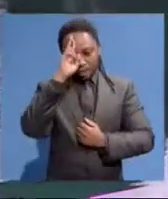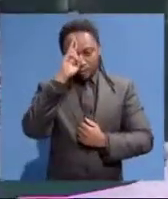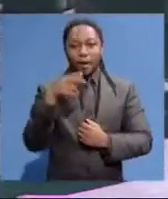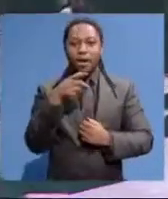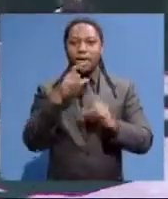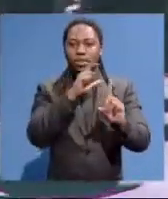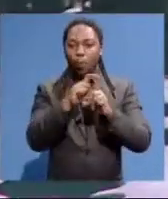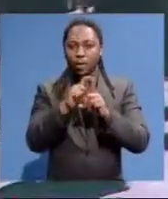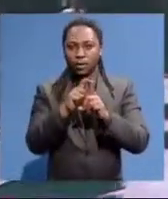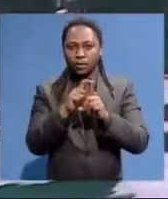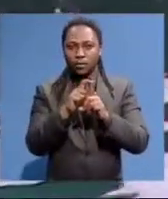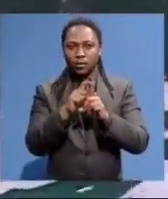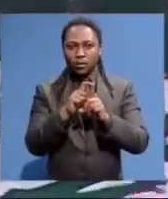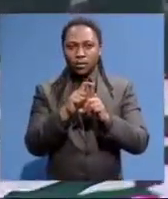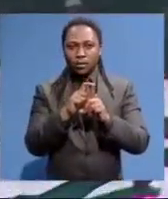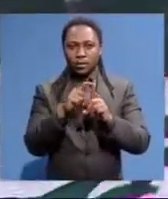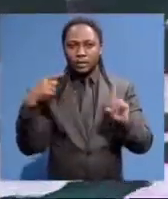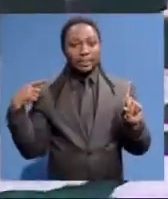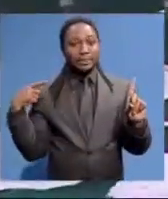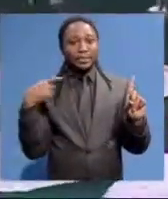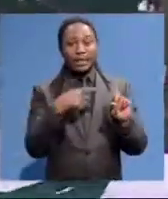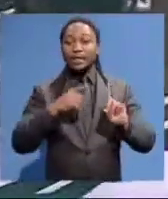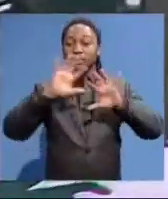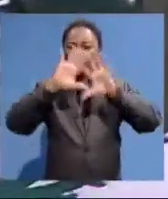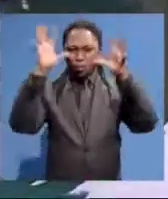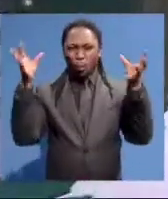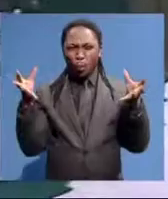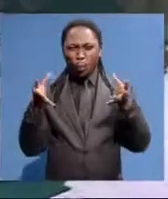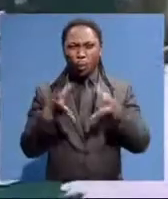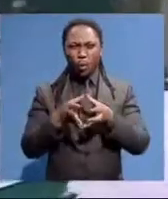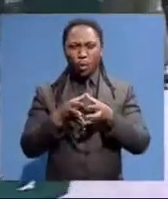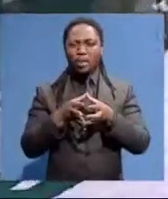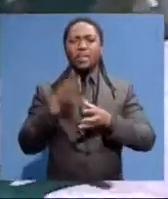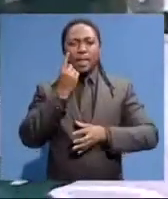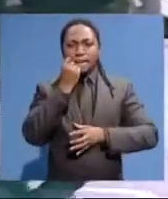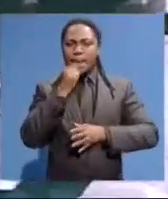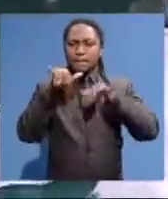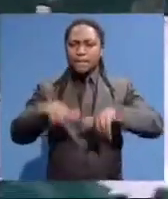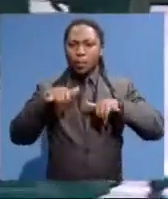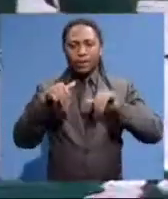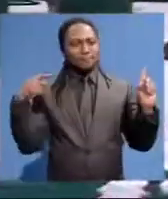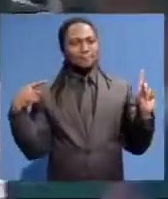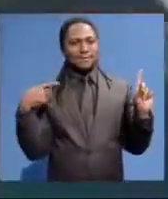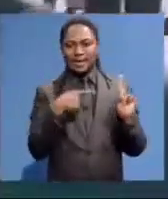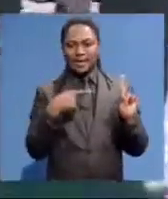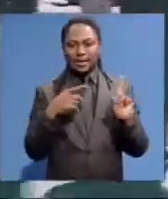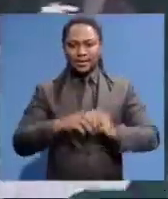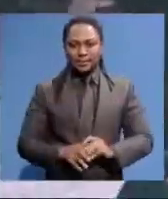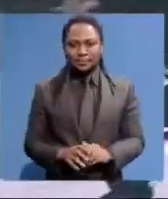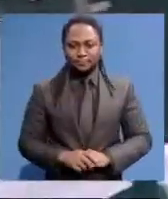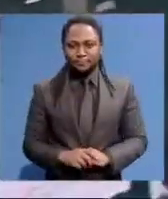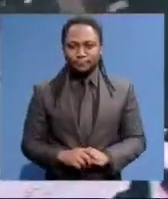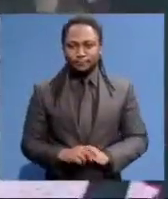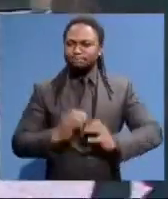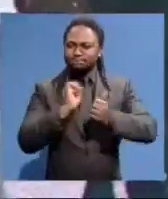used. There is all of us, the world that the man has been waiting for. Here's the moment. He's just emerged. You